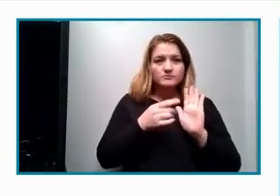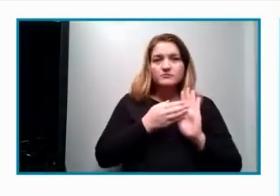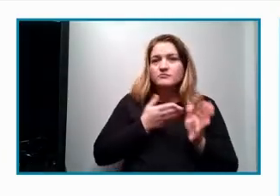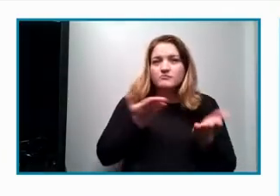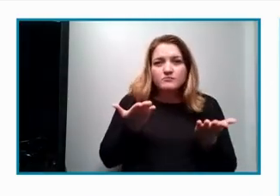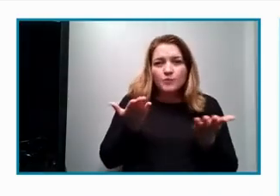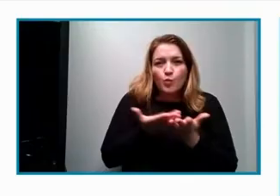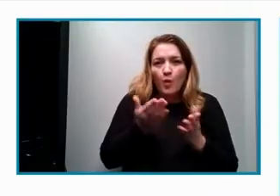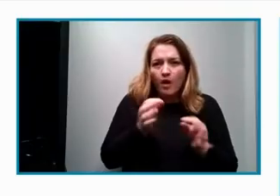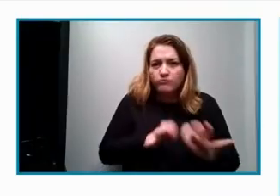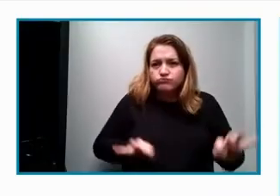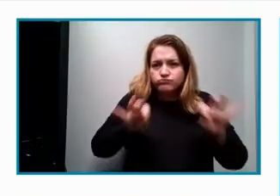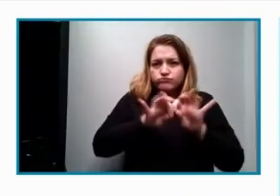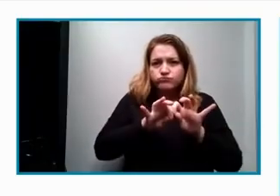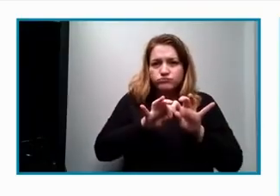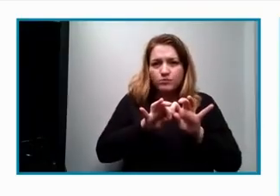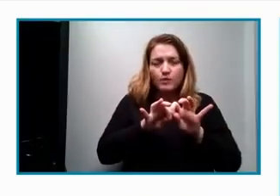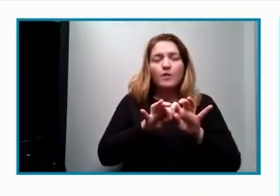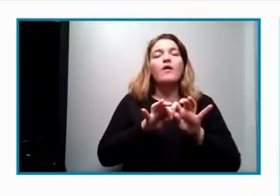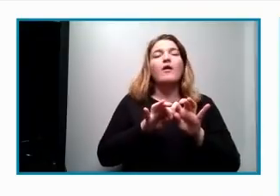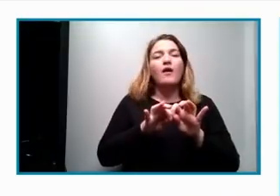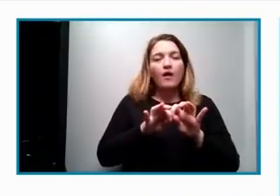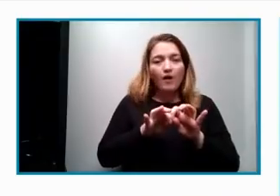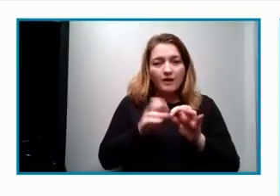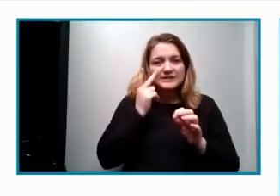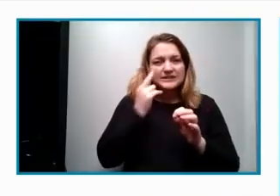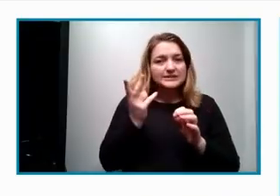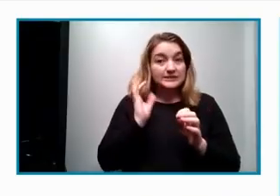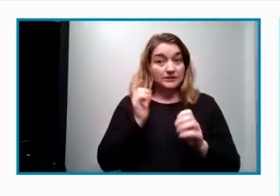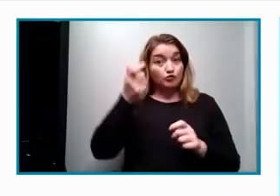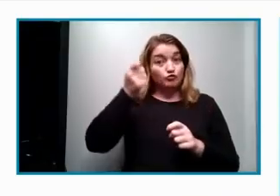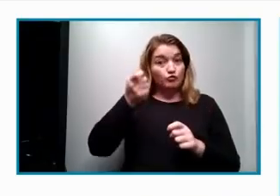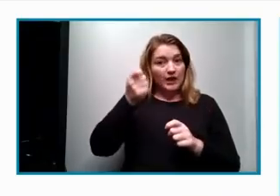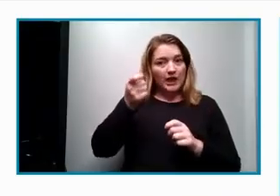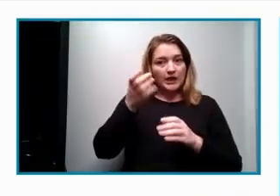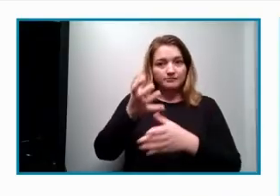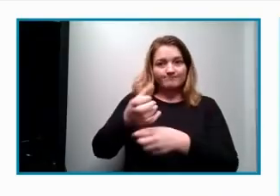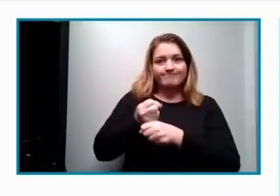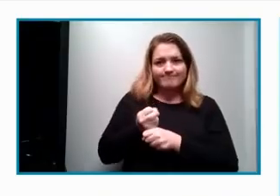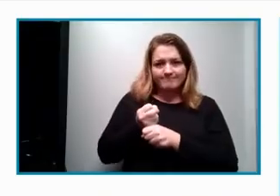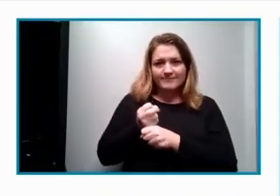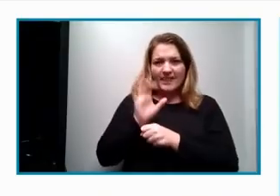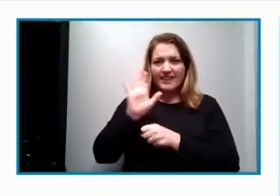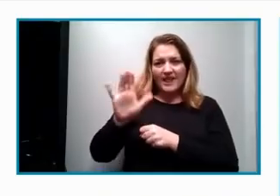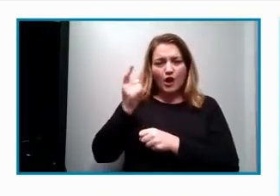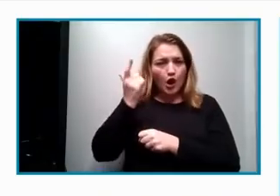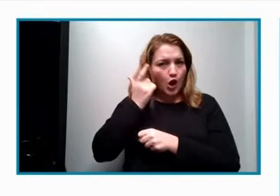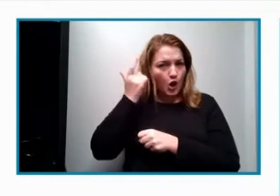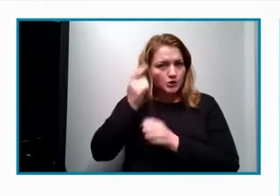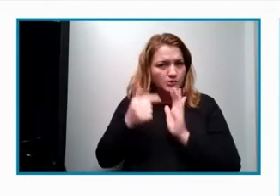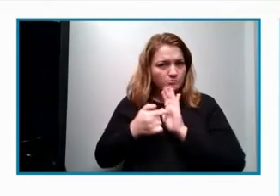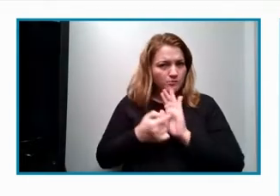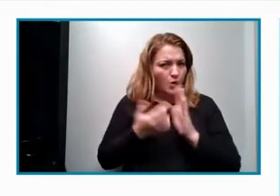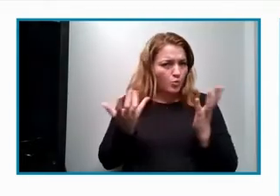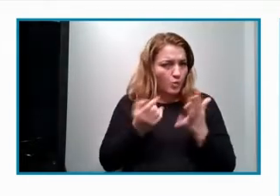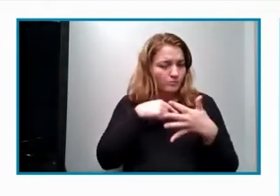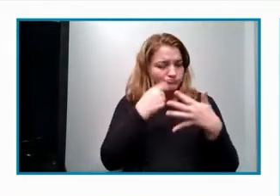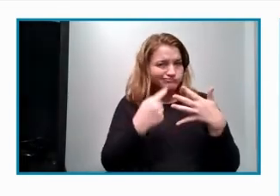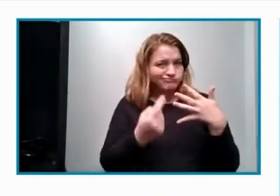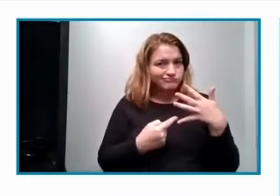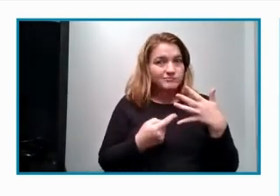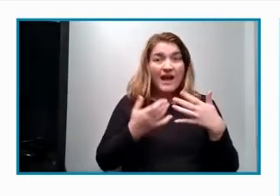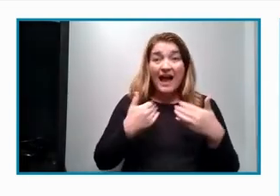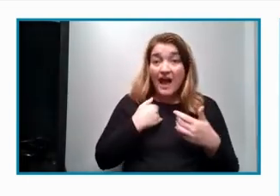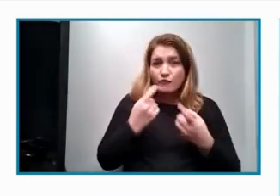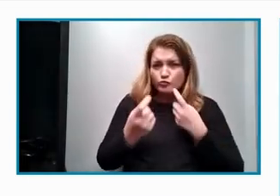Creative Forces Community Engagement Grantee Logic Model. So if you have questions throughout this webinar, please do put them in the Q&A. We